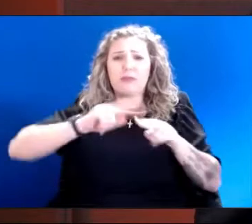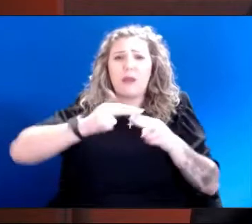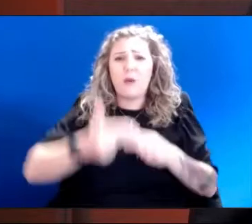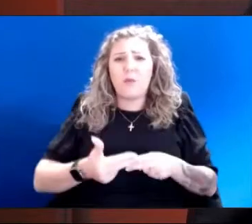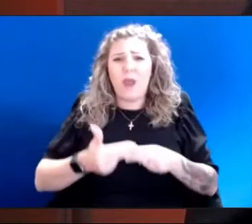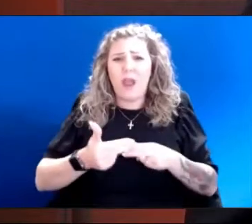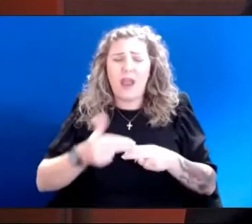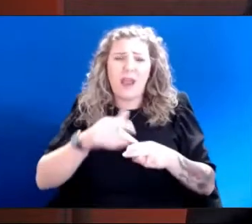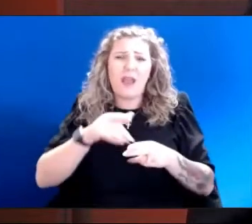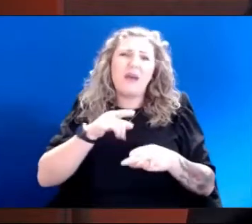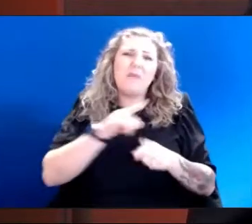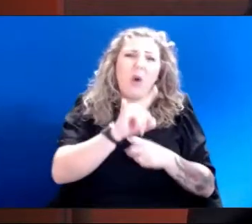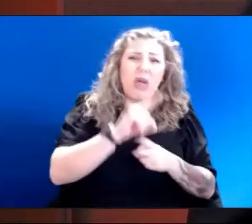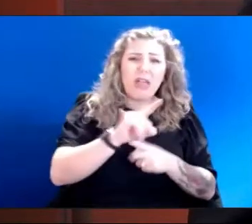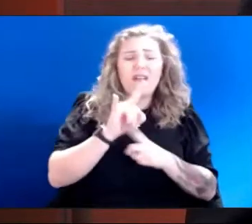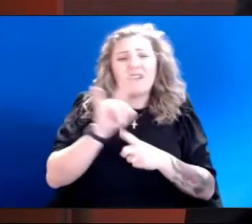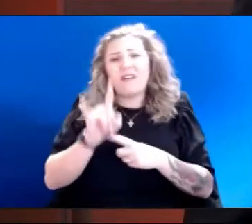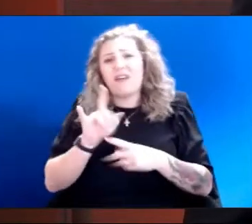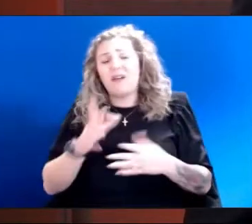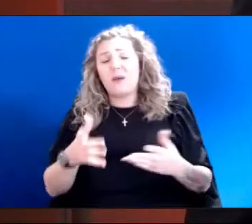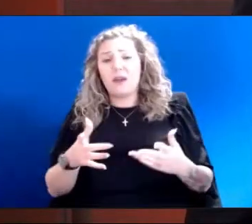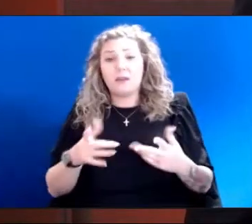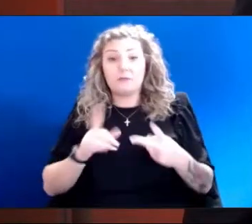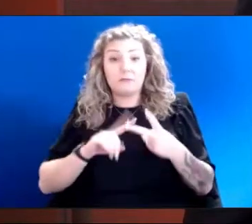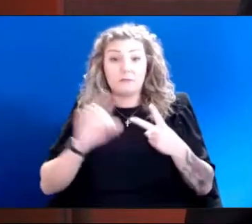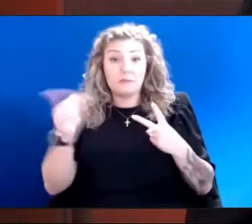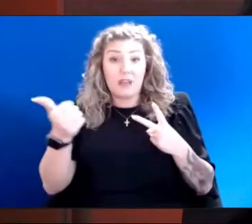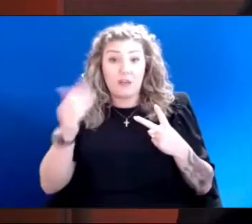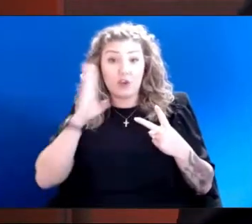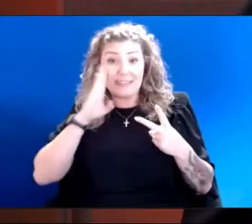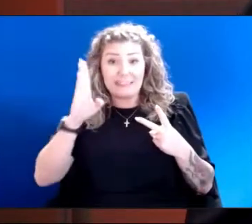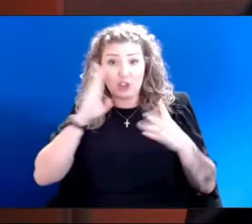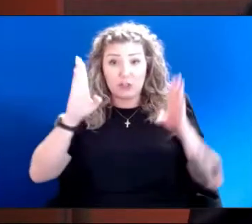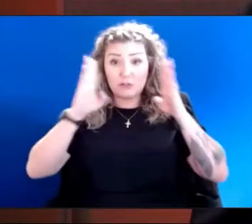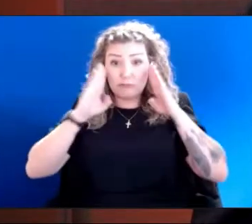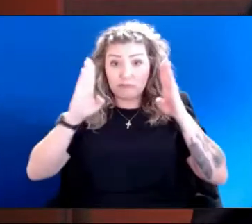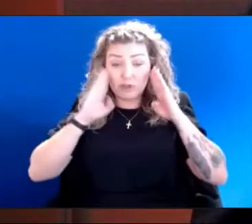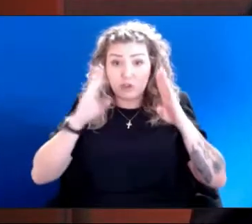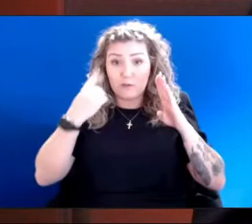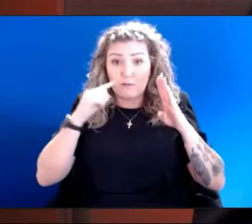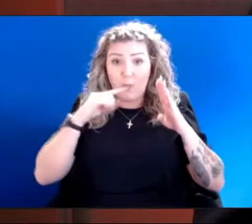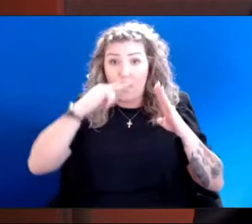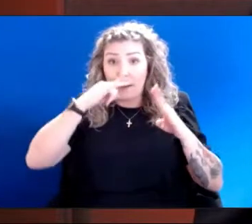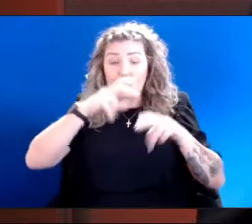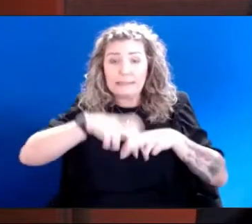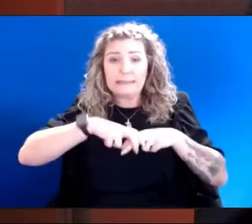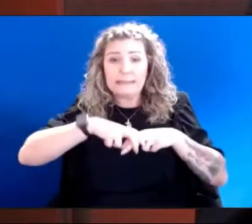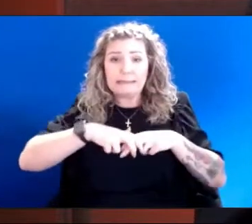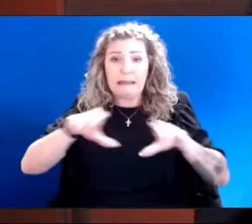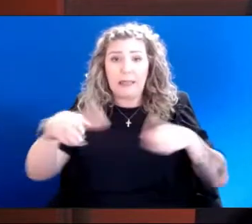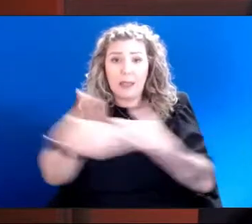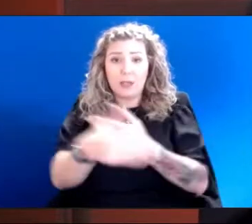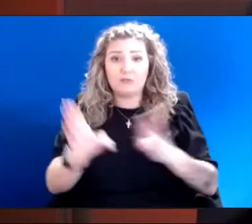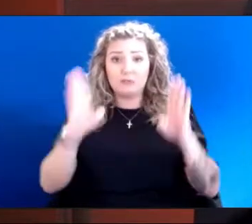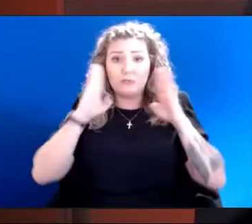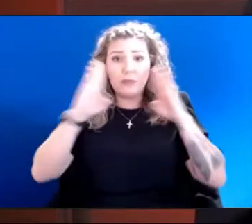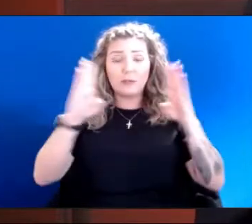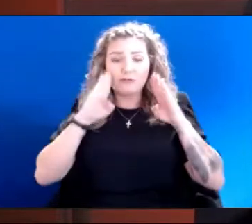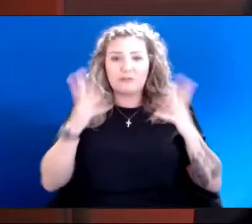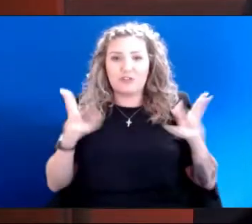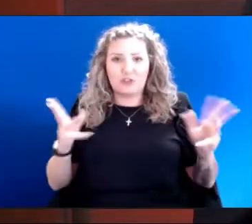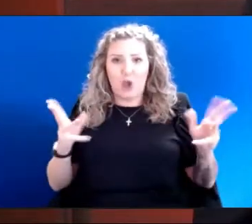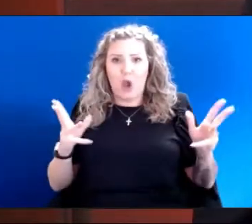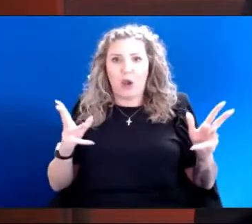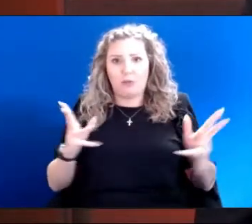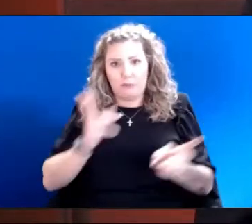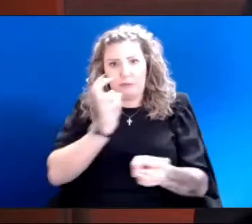bullying. The other piece is the attentional capacity. For a child to sit in the classroom and pay attention, it's already a taxing question